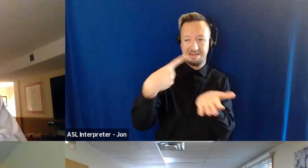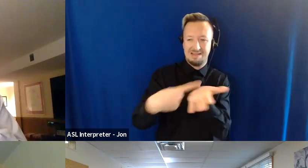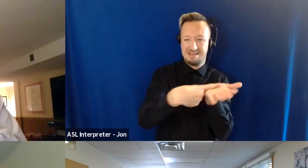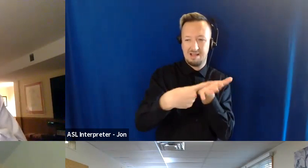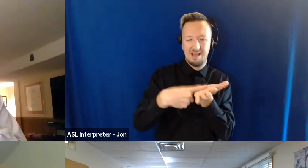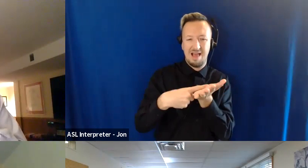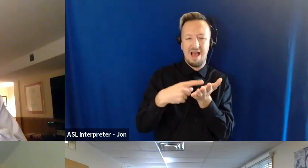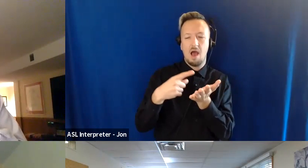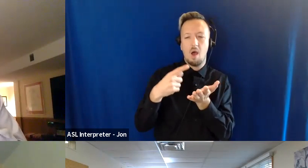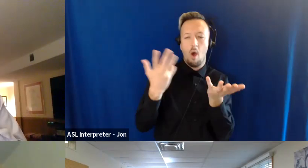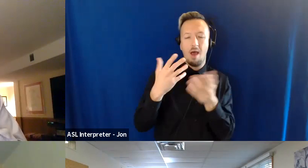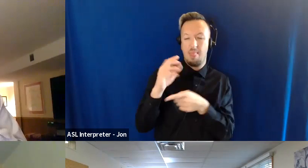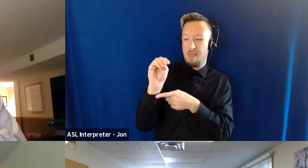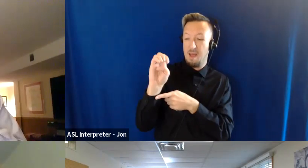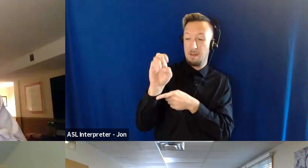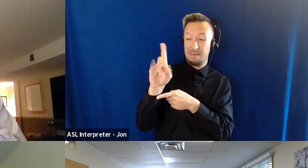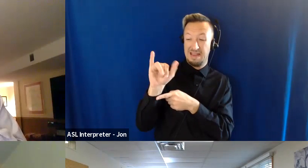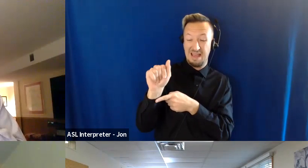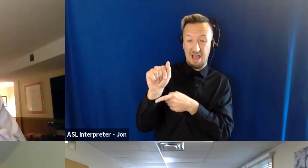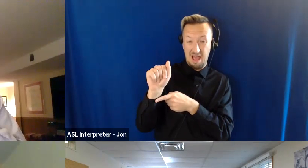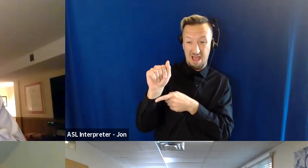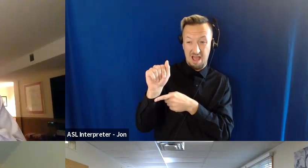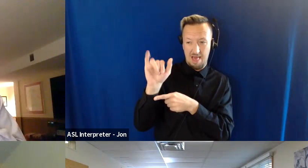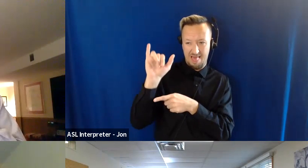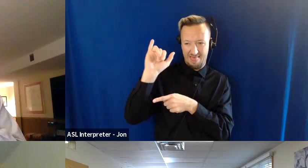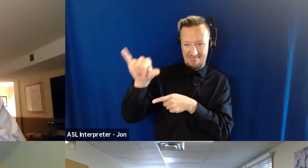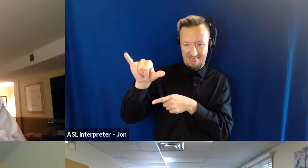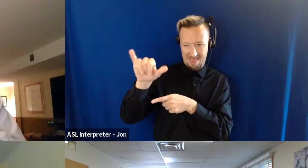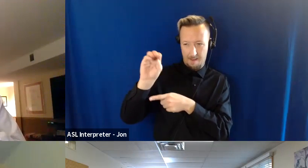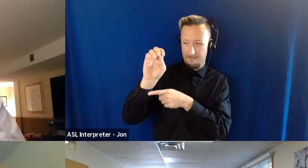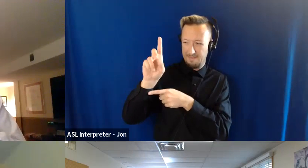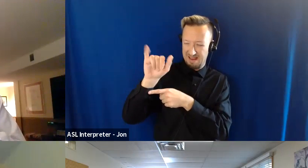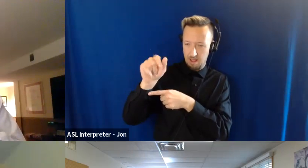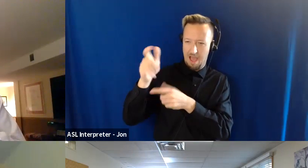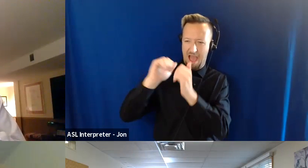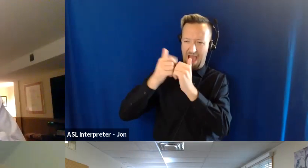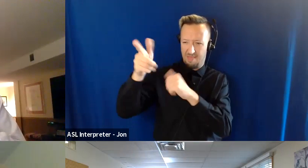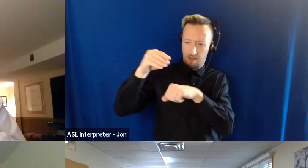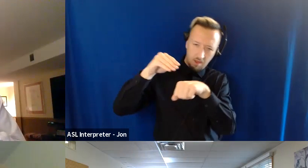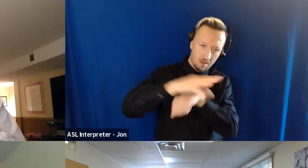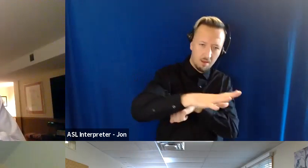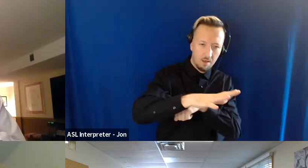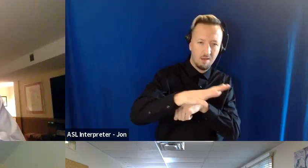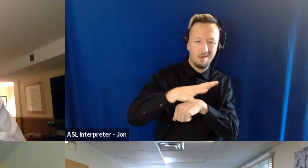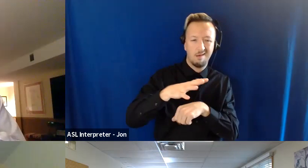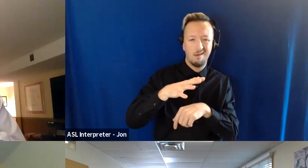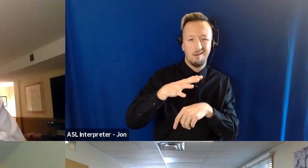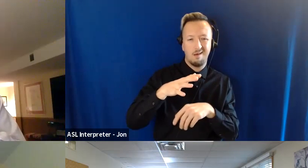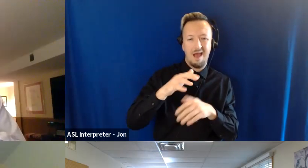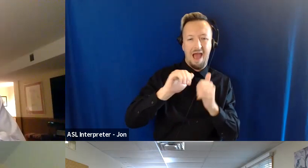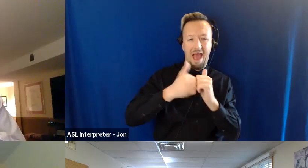media contributed to these stereotyped ways of describing people with